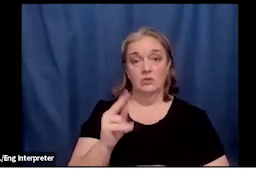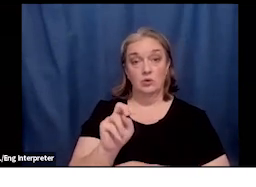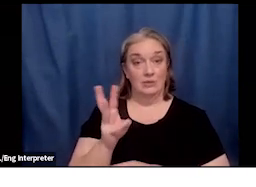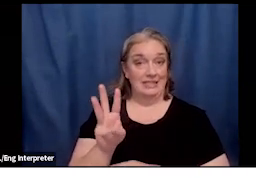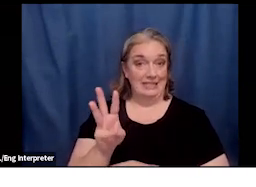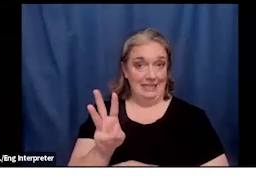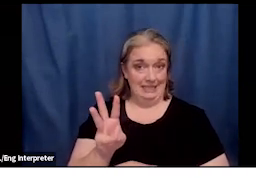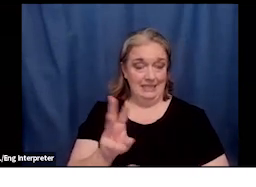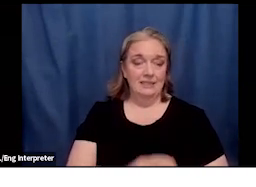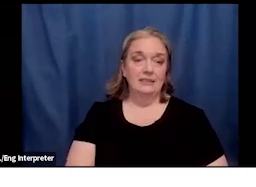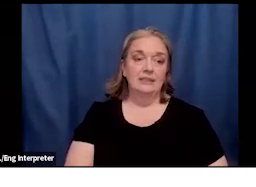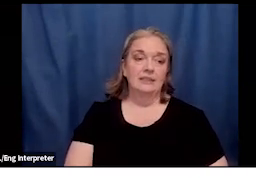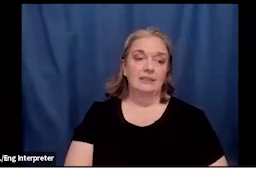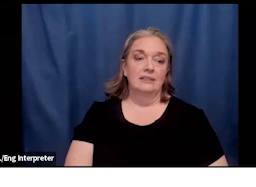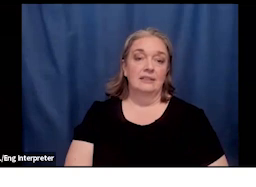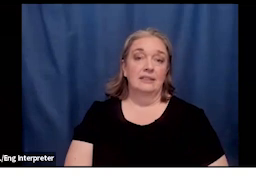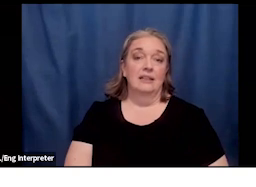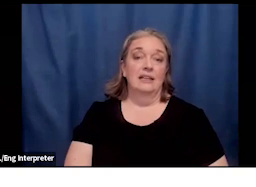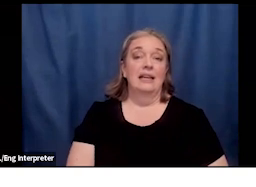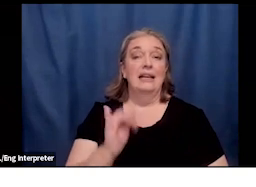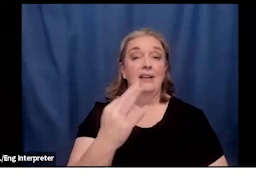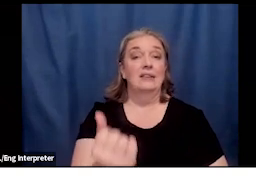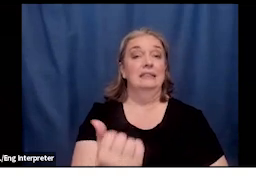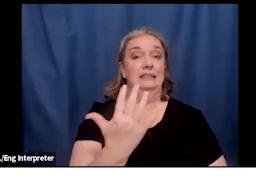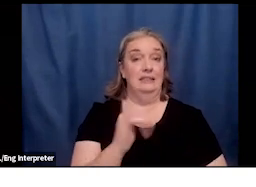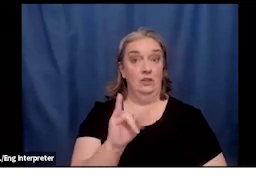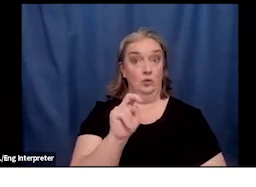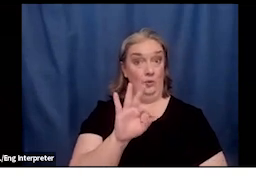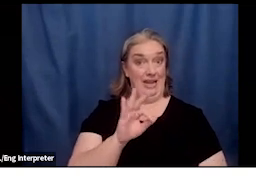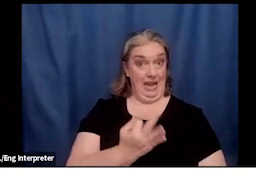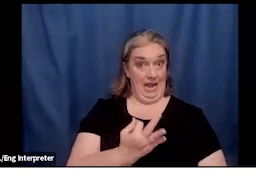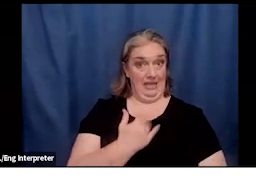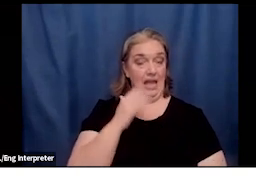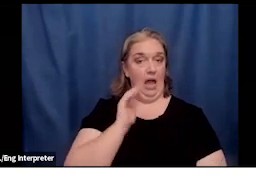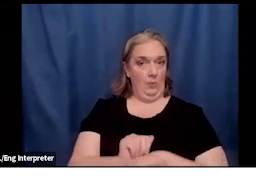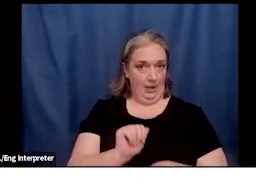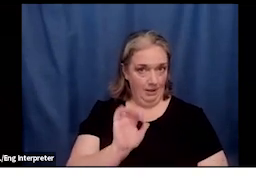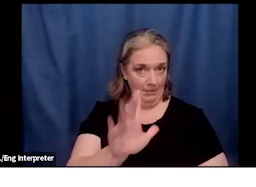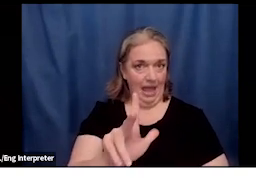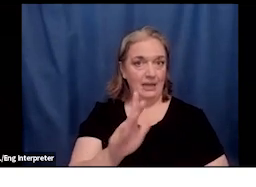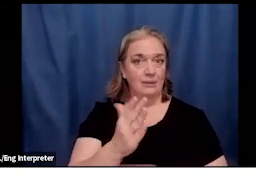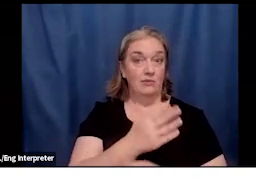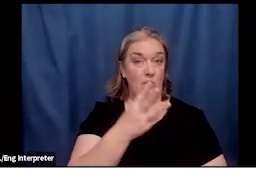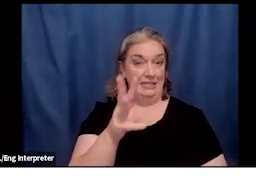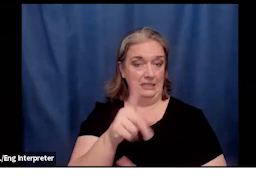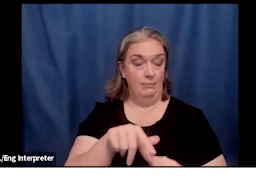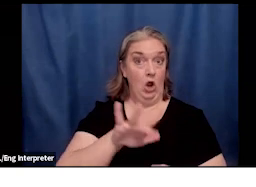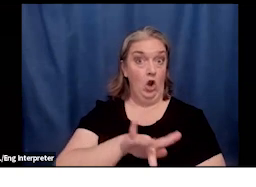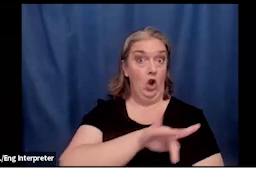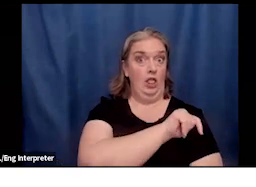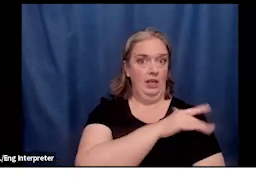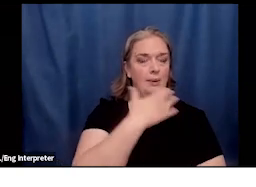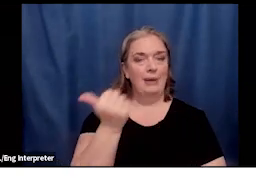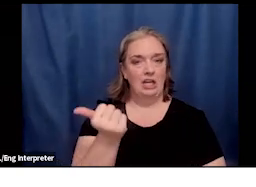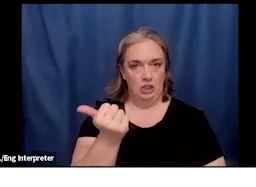16th. So I will get, if you send it to me June 9th, I will get it to you before the 16th. But earlier is better. The